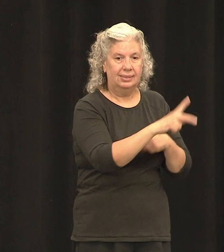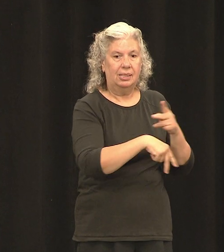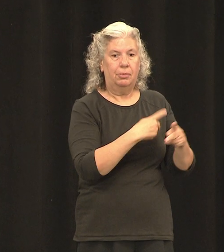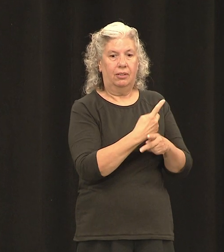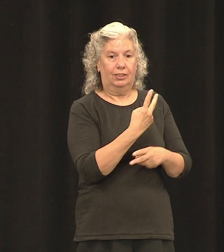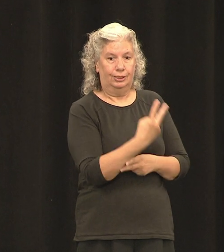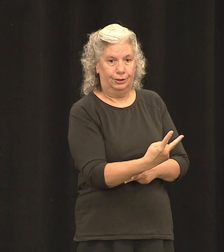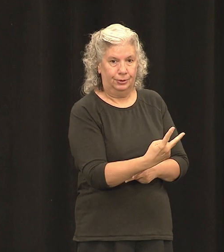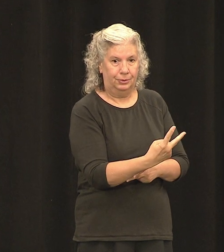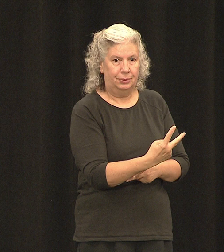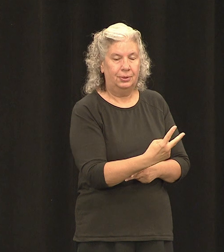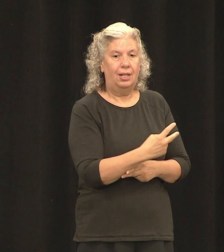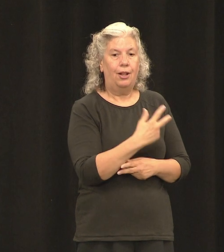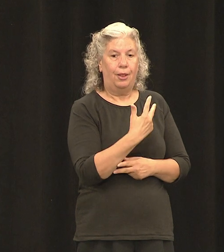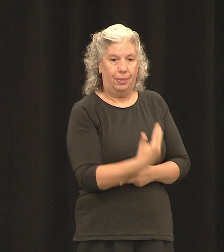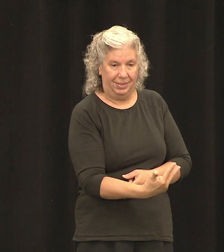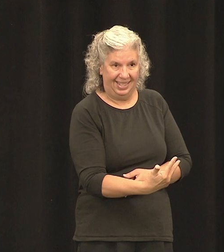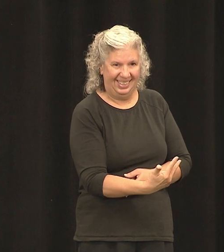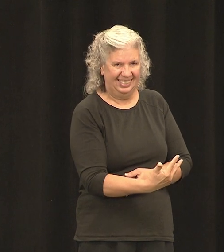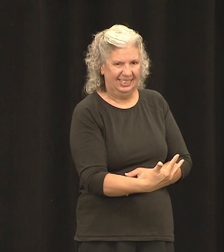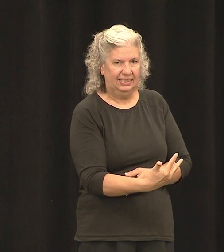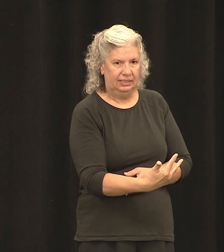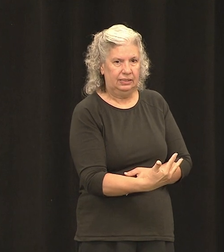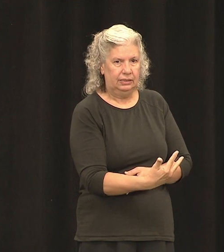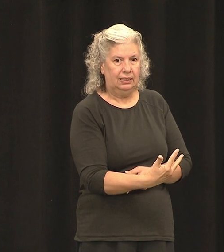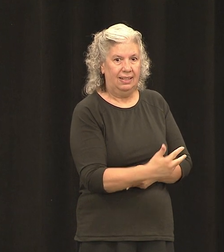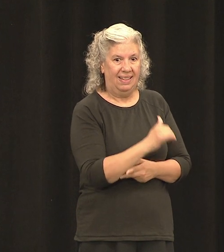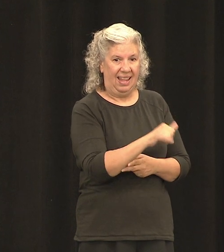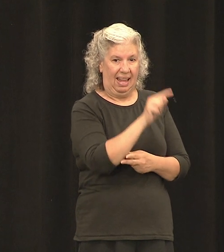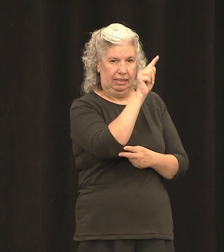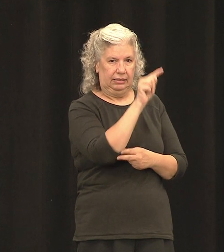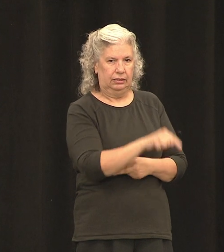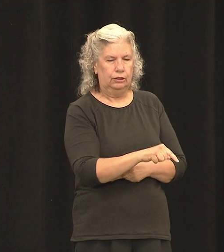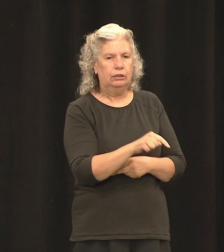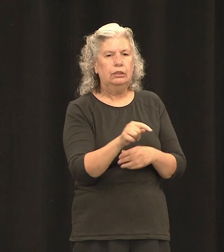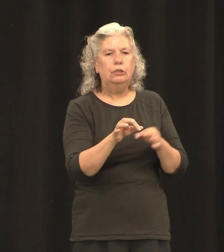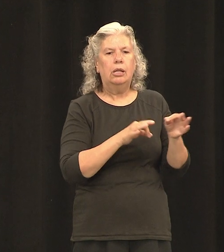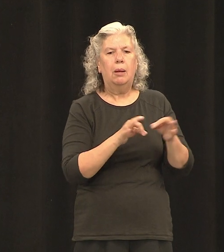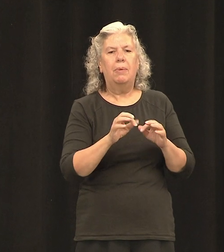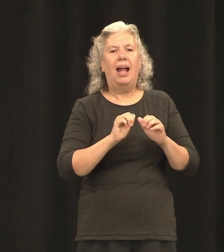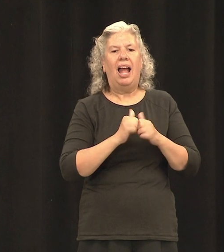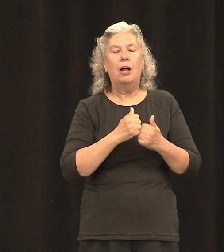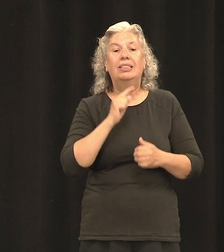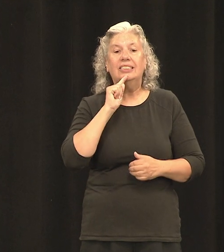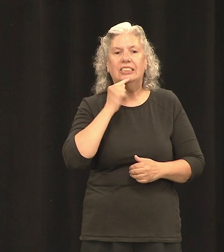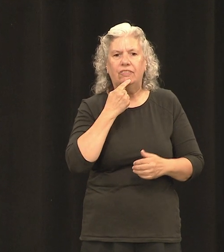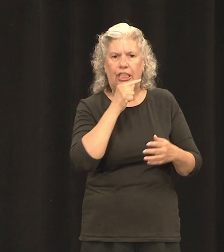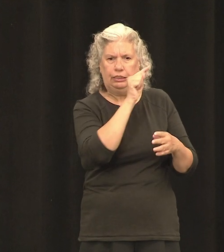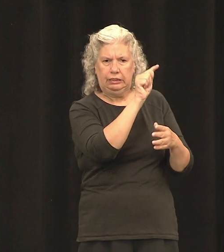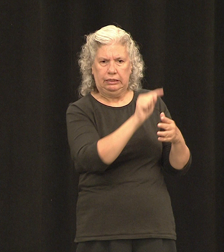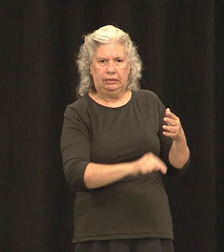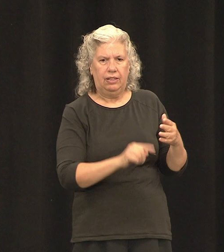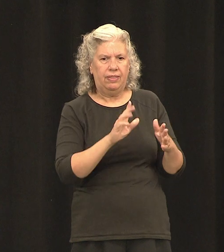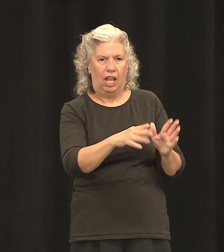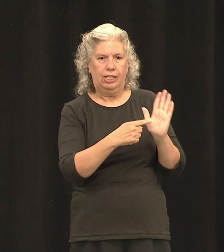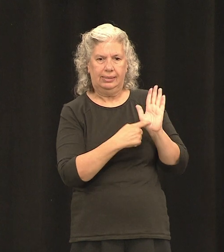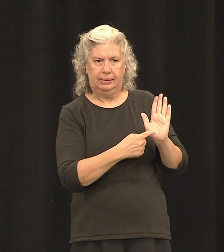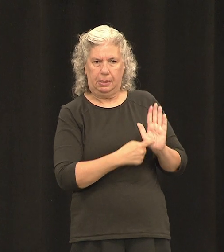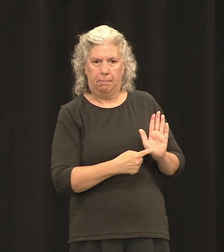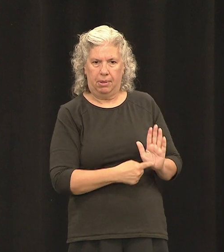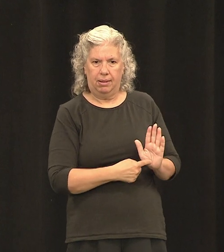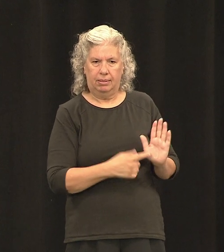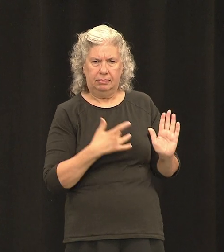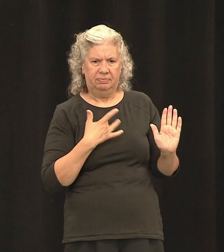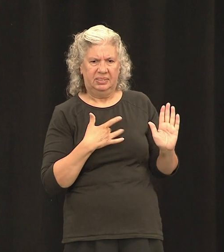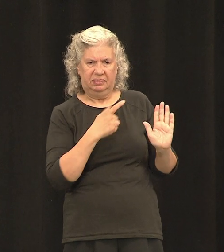3, etc., to describe the severity of the symptoms and the age at which they